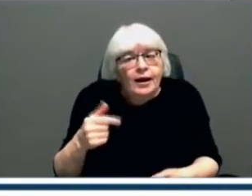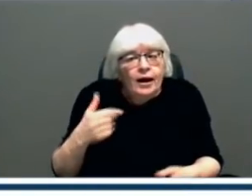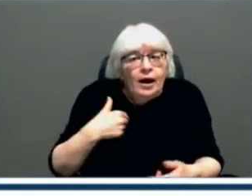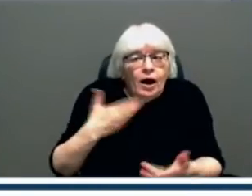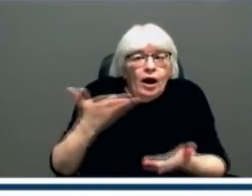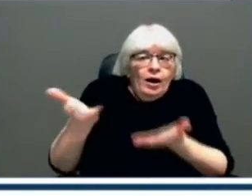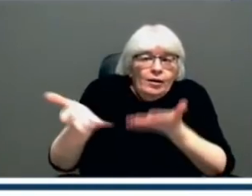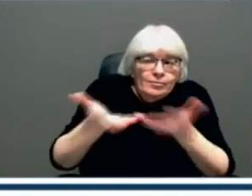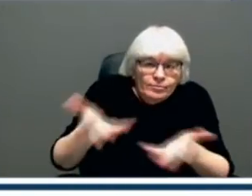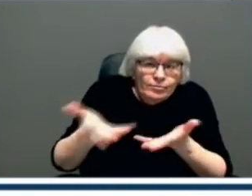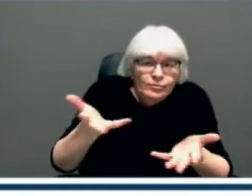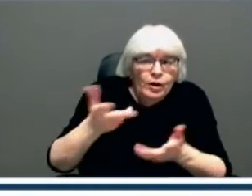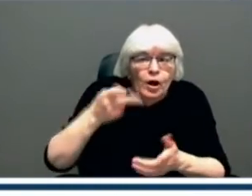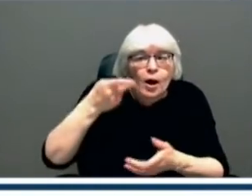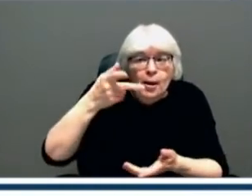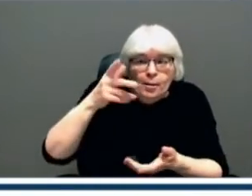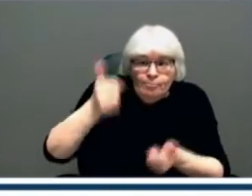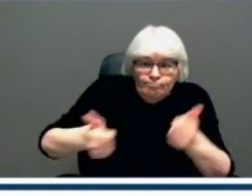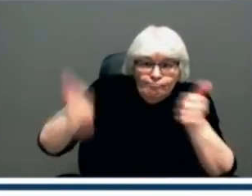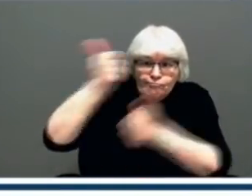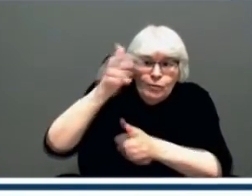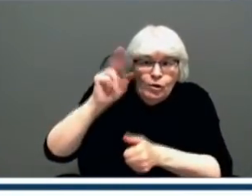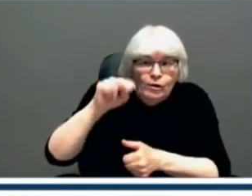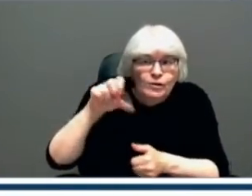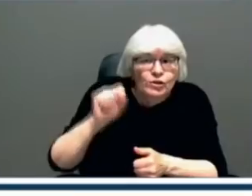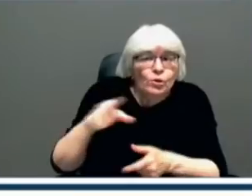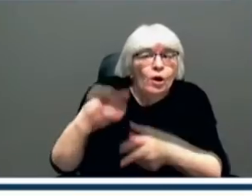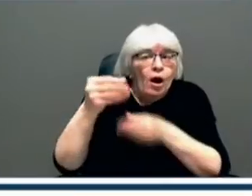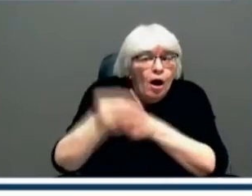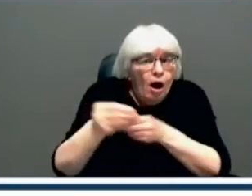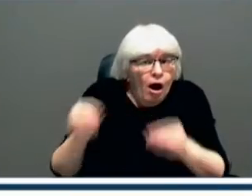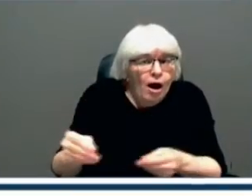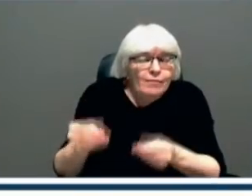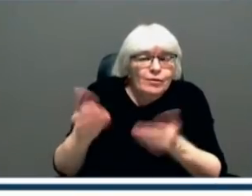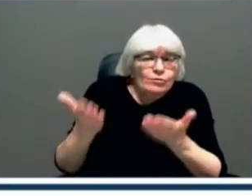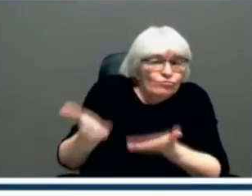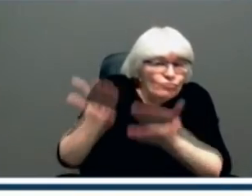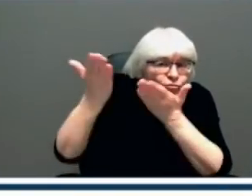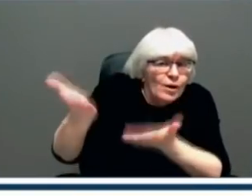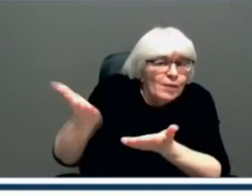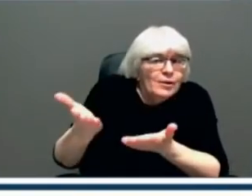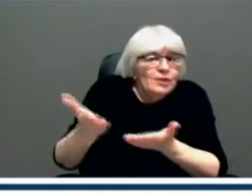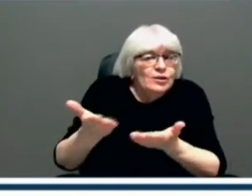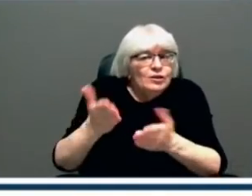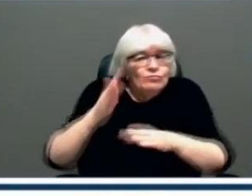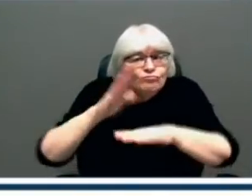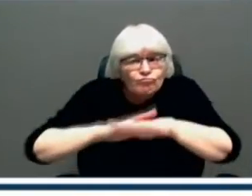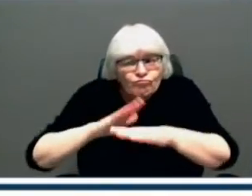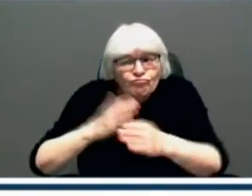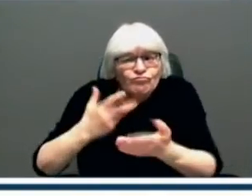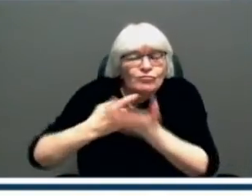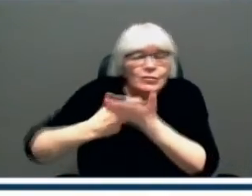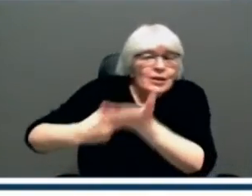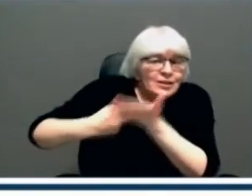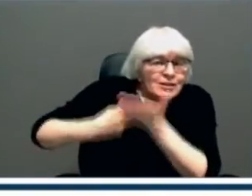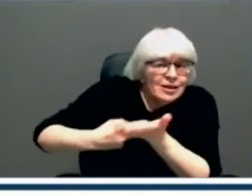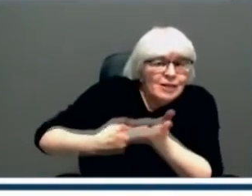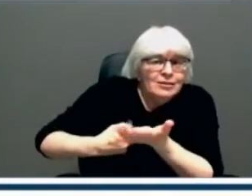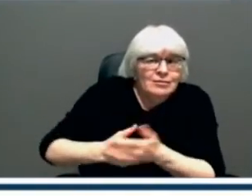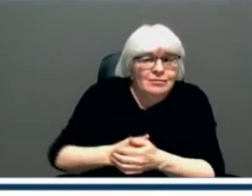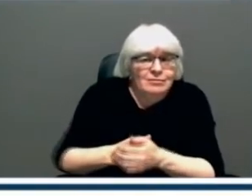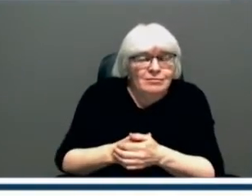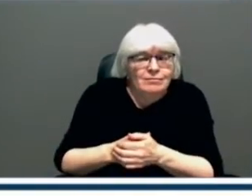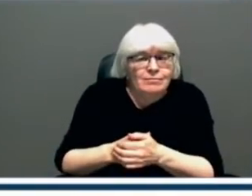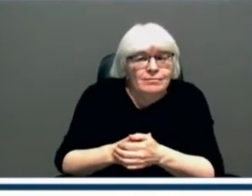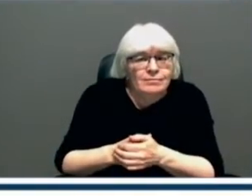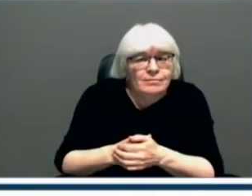providing our public health recommendations and advice, and through our communication channels, providing public health